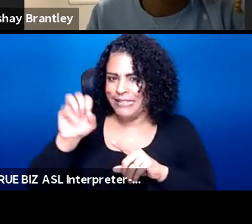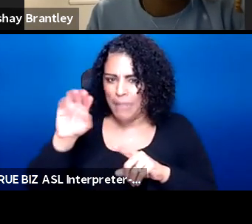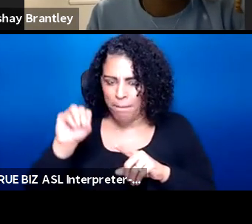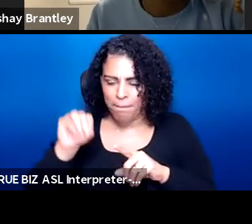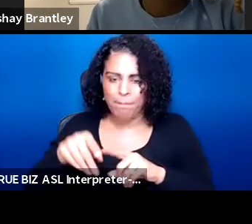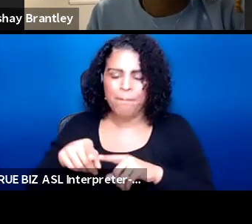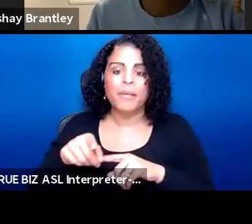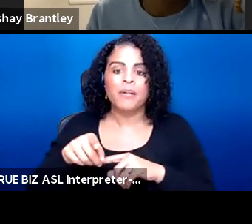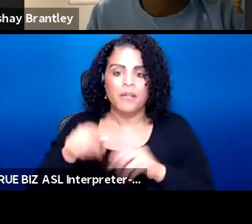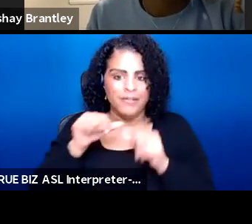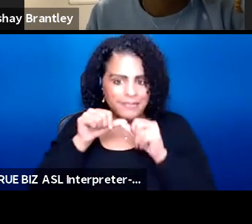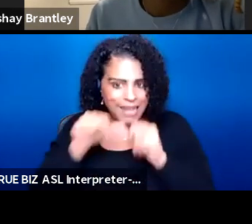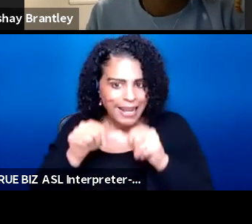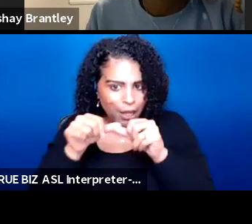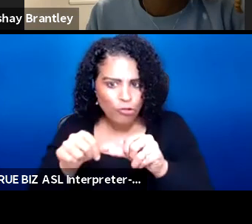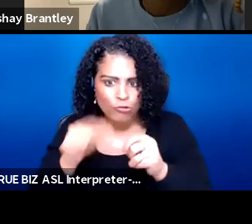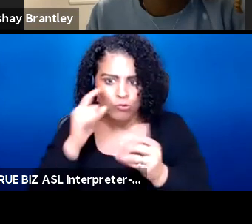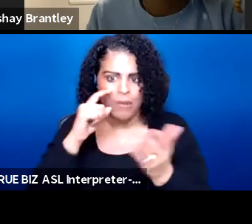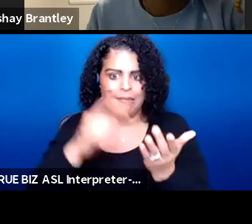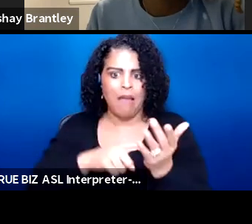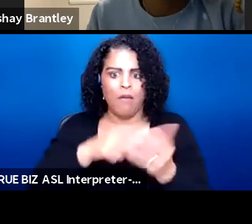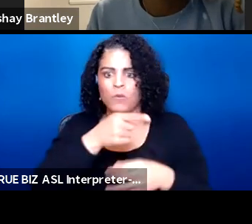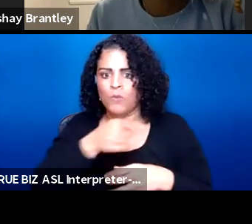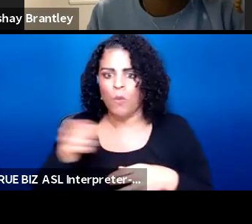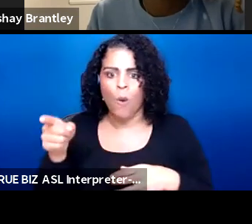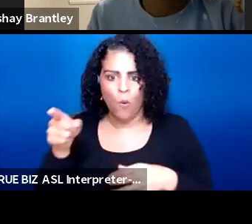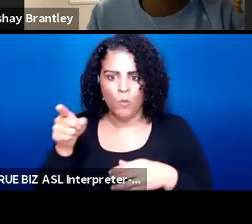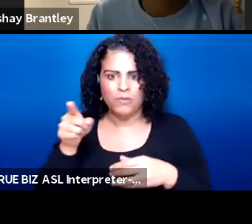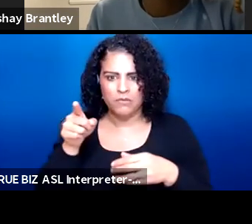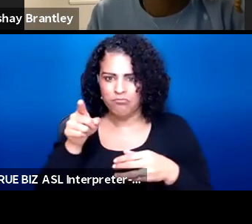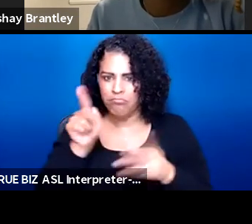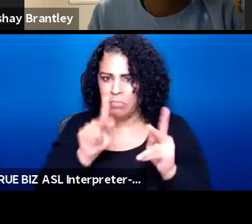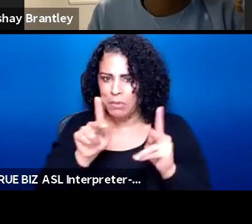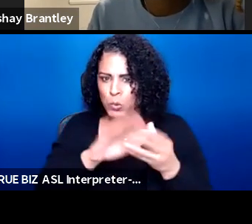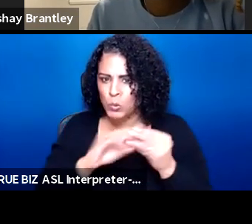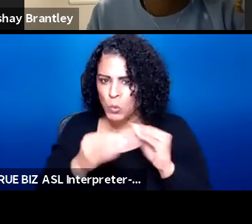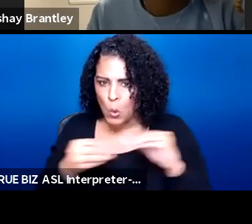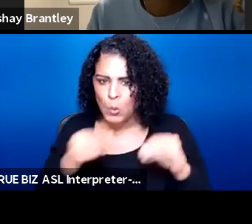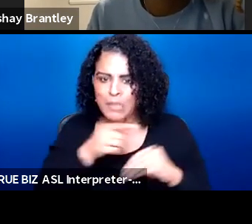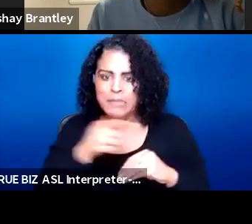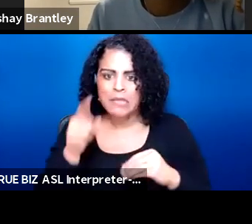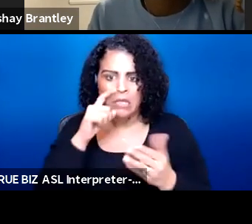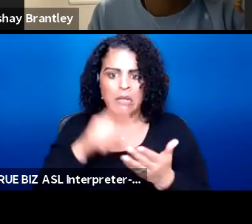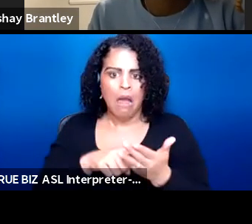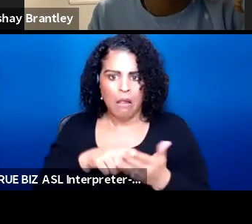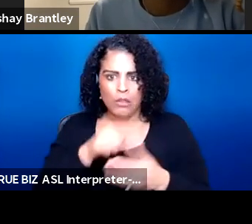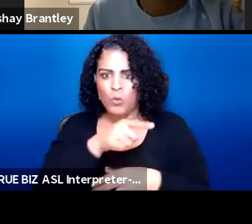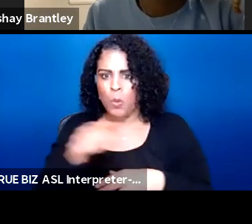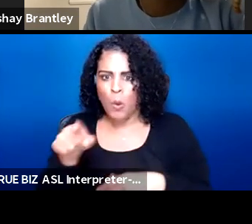is continuing to acknowledge those stories, acknowledge the stories that are